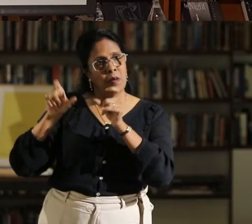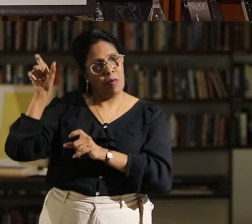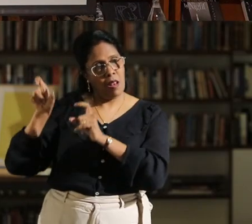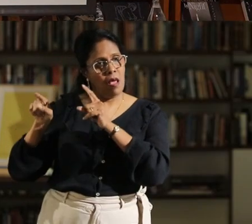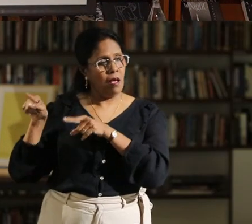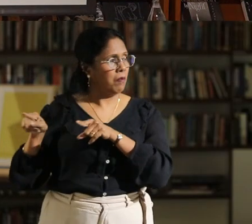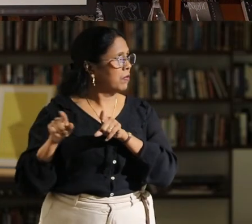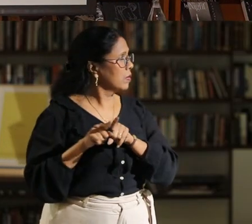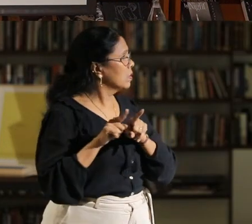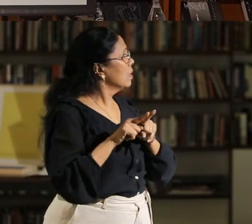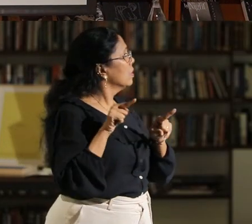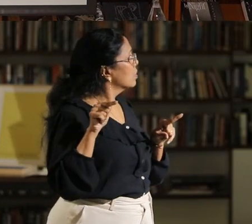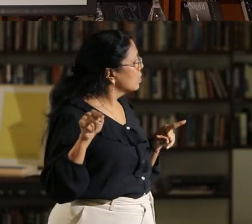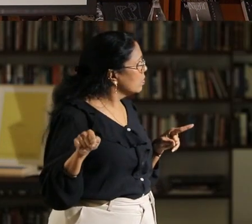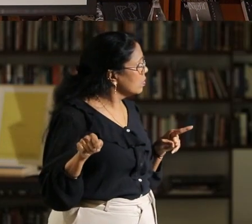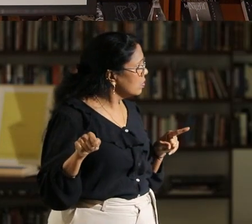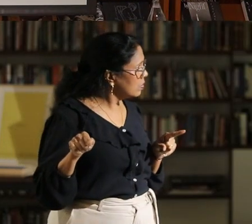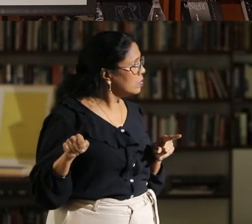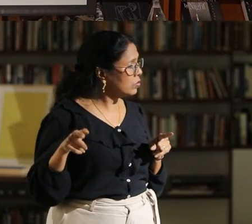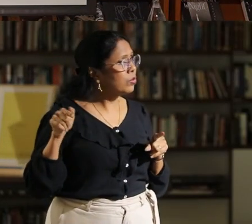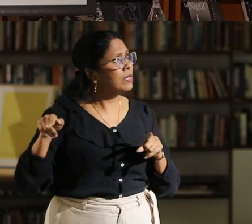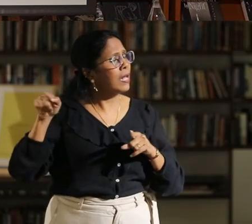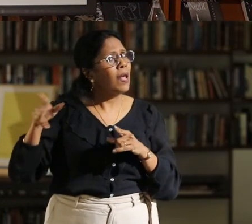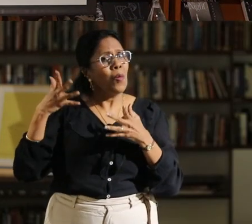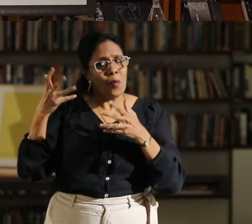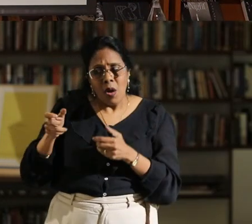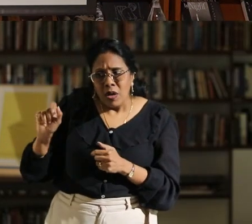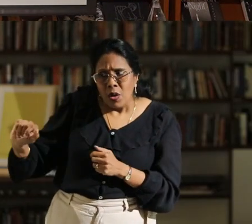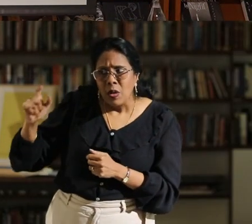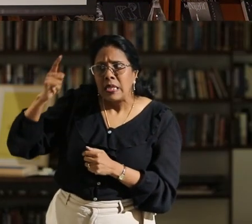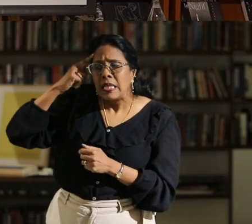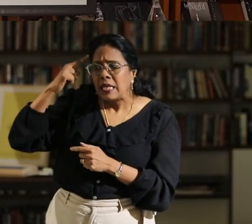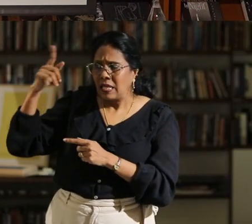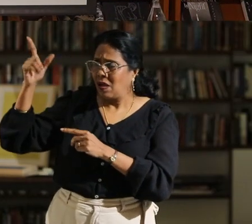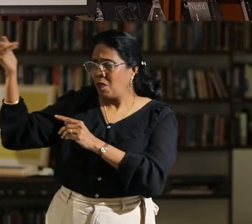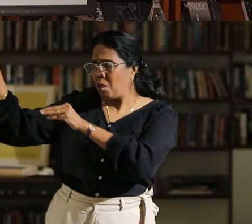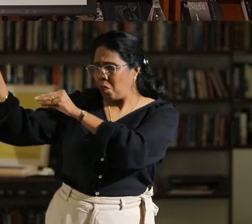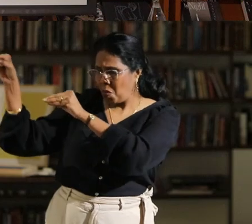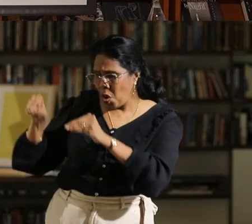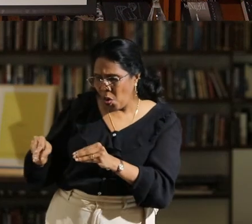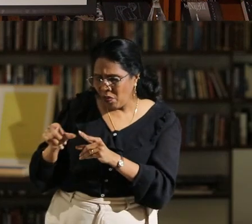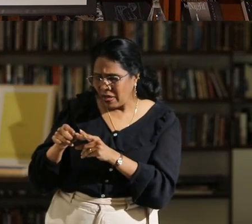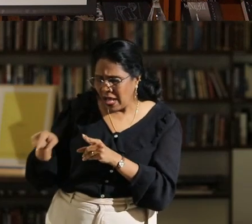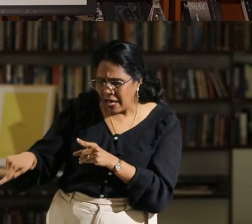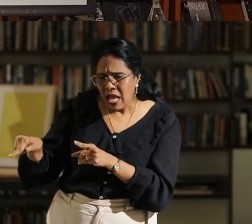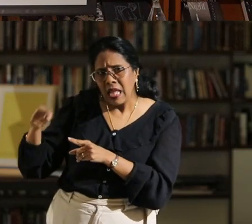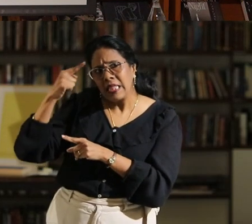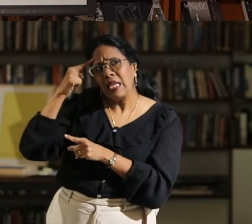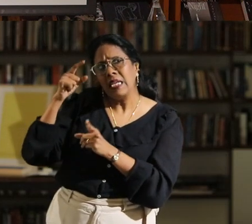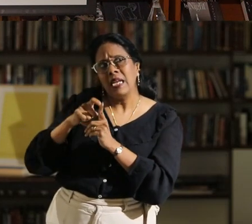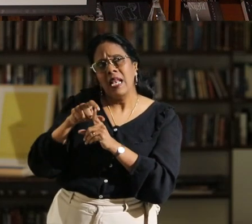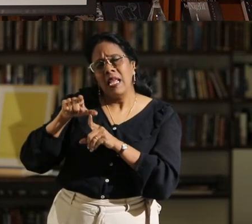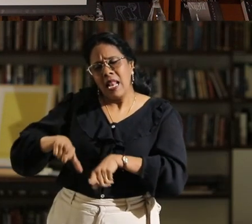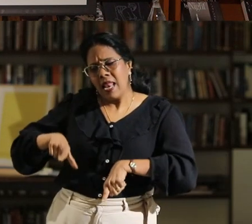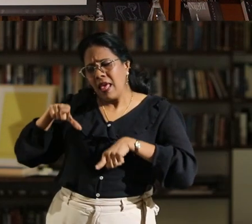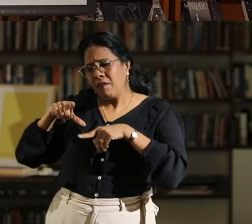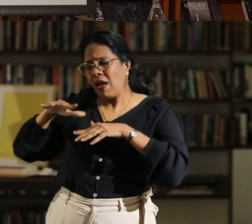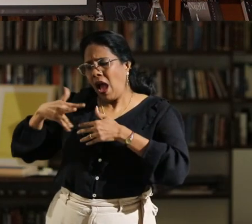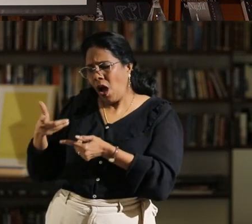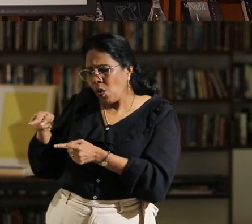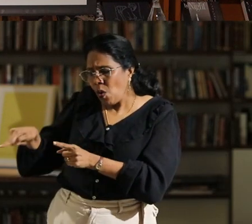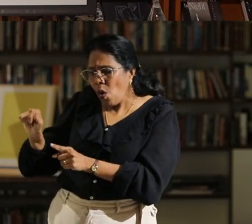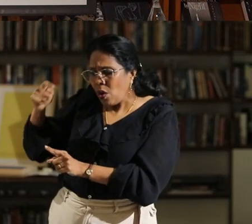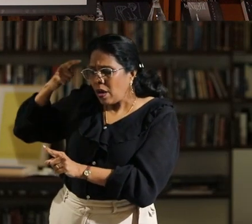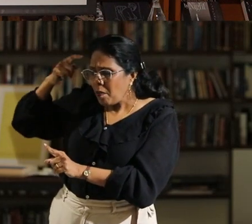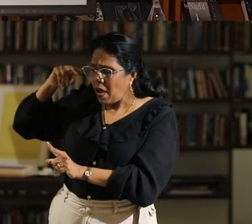project on how Afghans think of themselves in Delhi, right? So